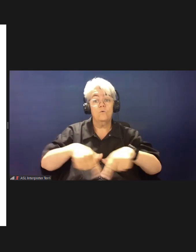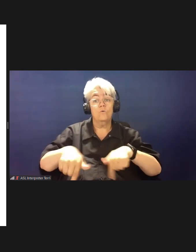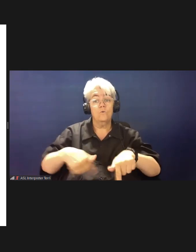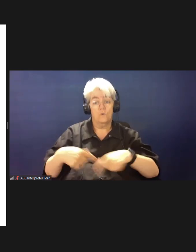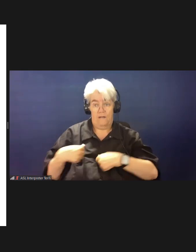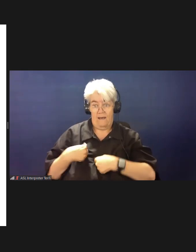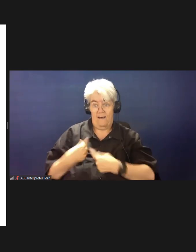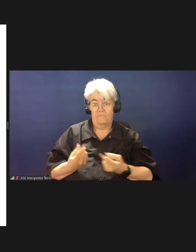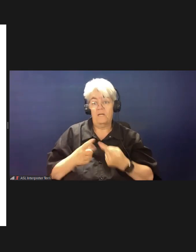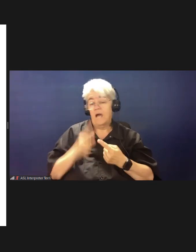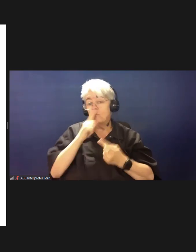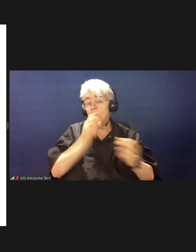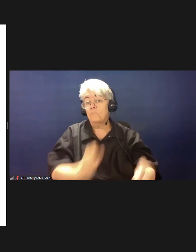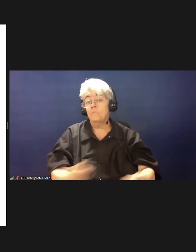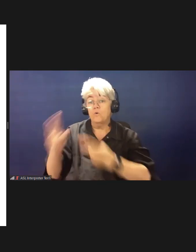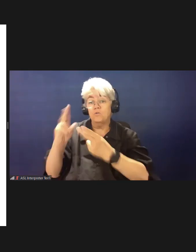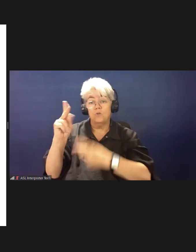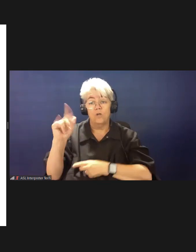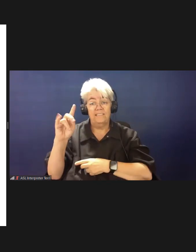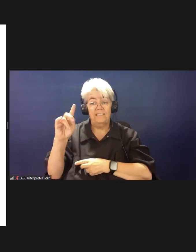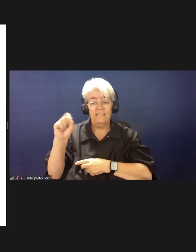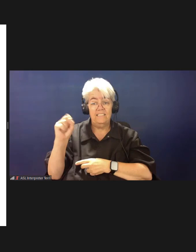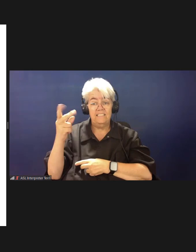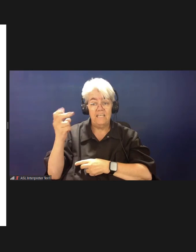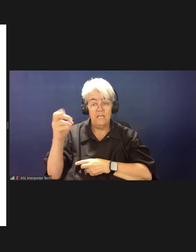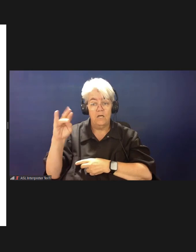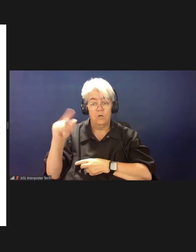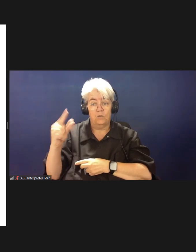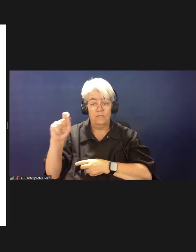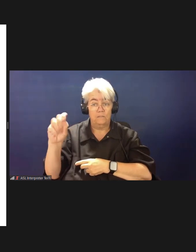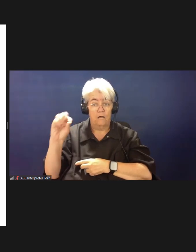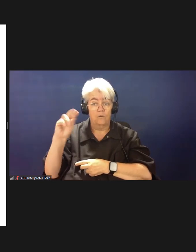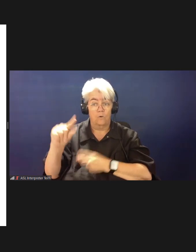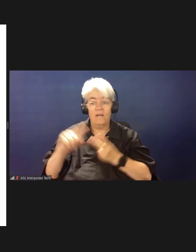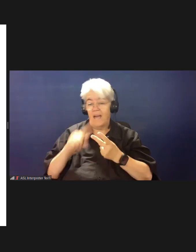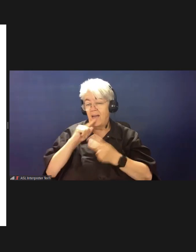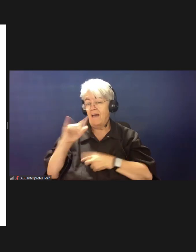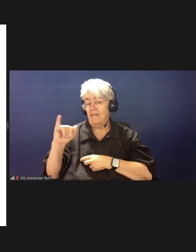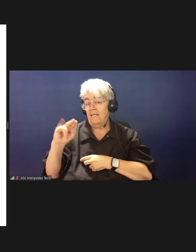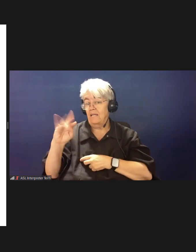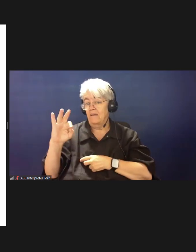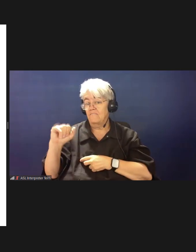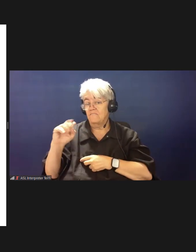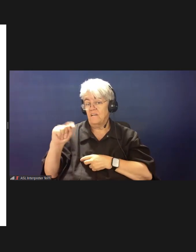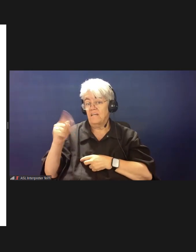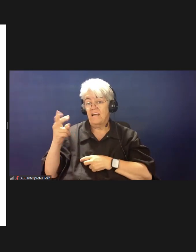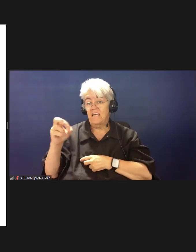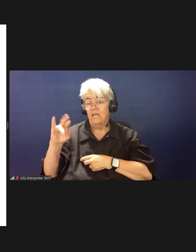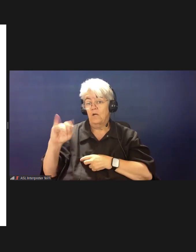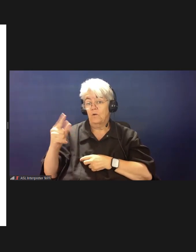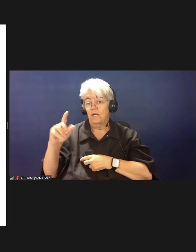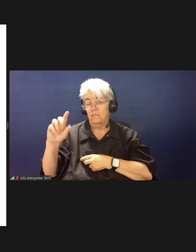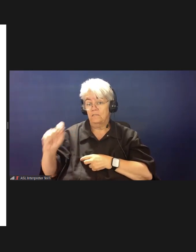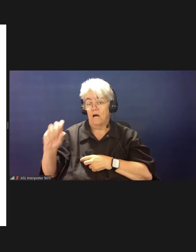on kidshearing.org and infanthearing.org in the next couple of days. Thanks,